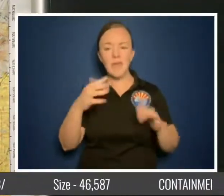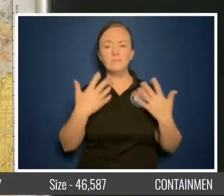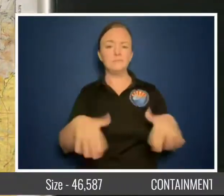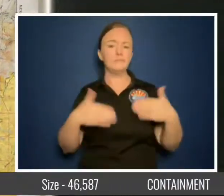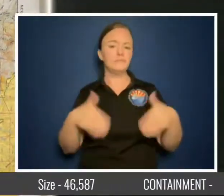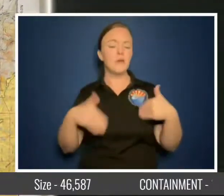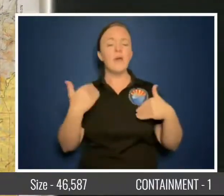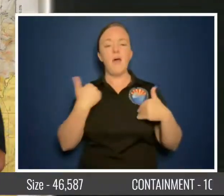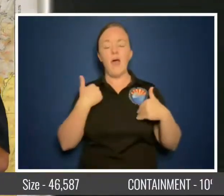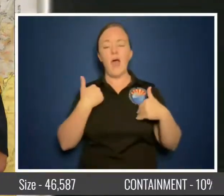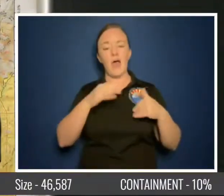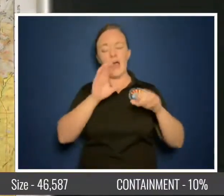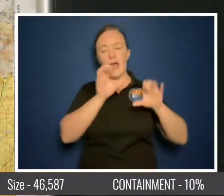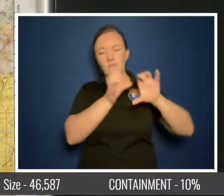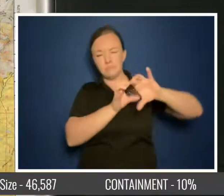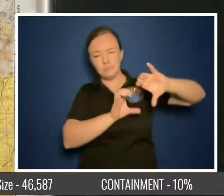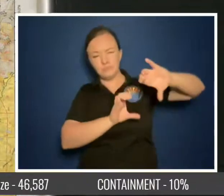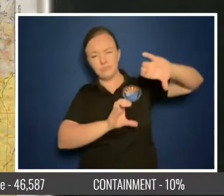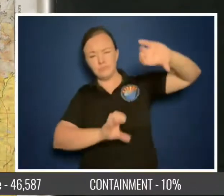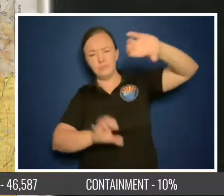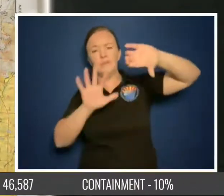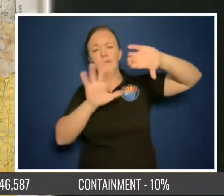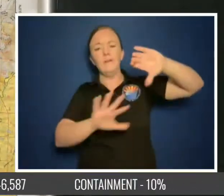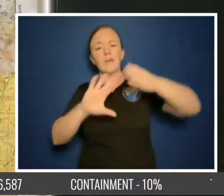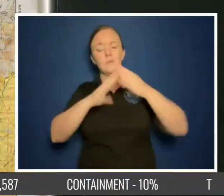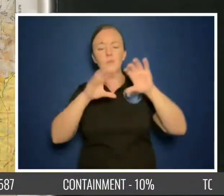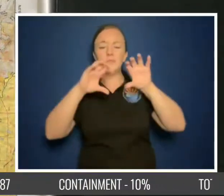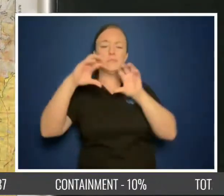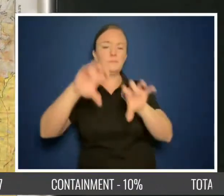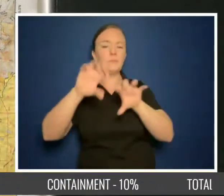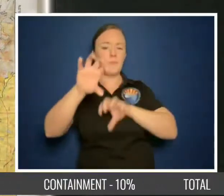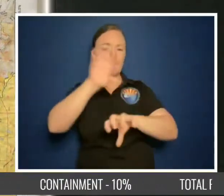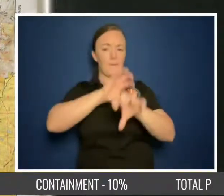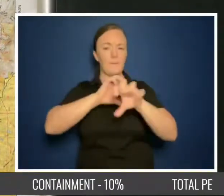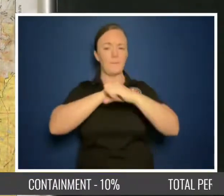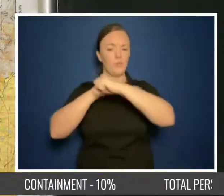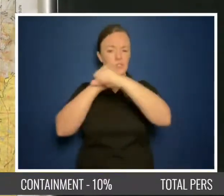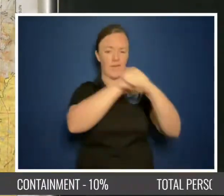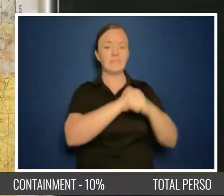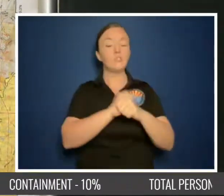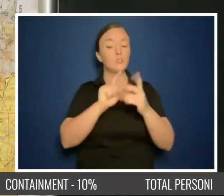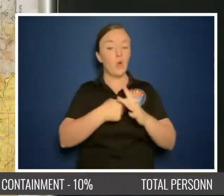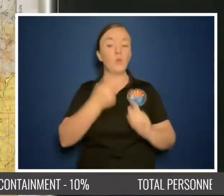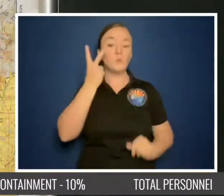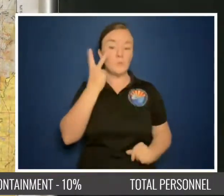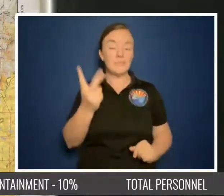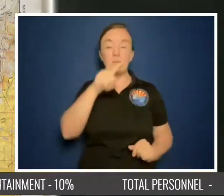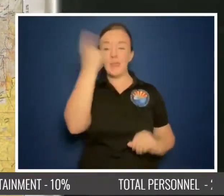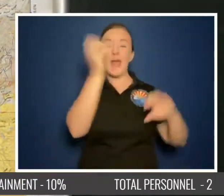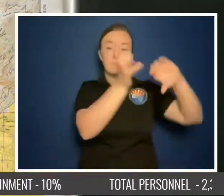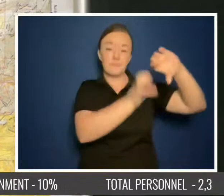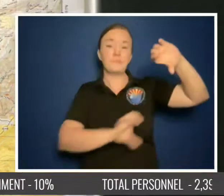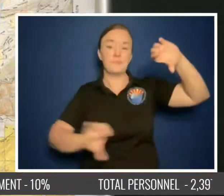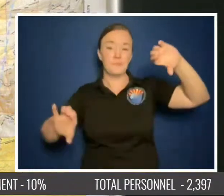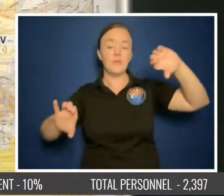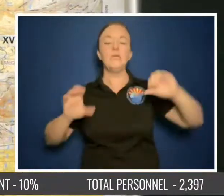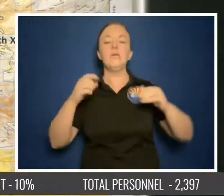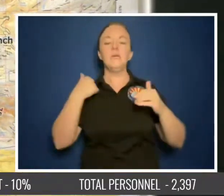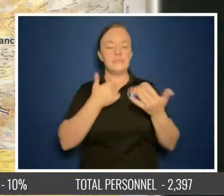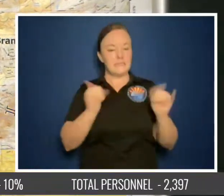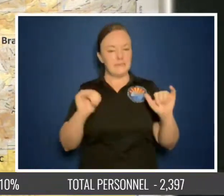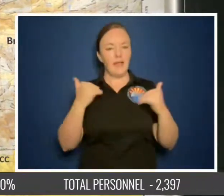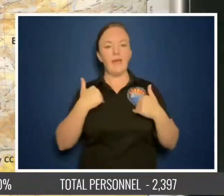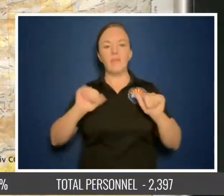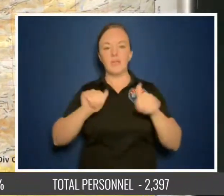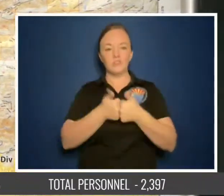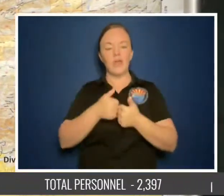communities up here that we're starting to mop up right now, and you're starting to see some black line in those areas. We do have a challenging piece left here. The Baltimore mine side on the